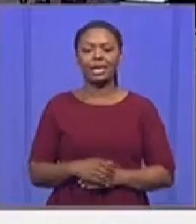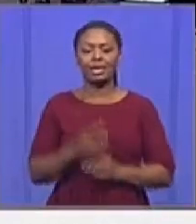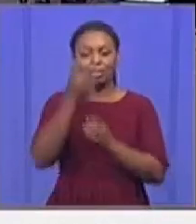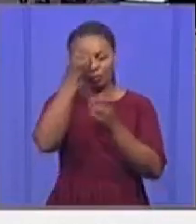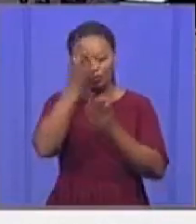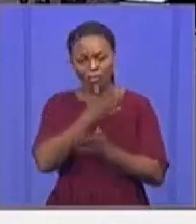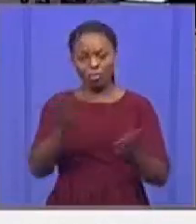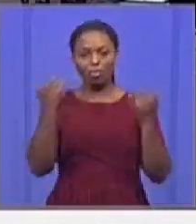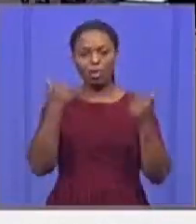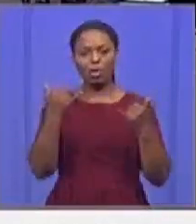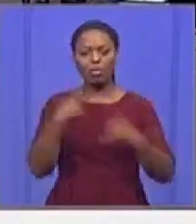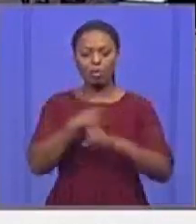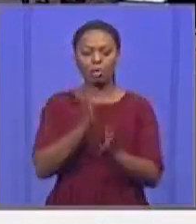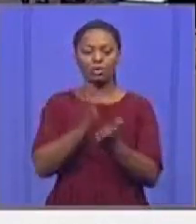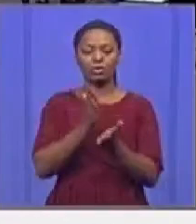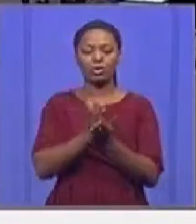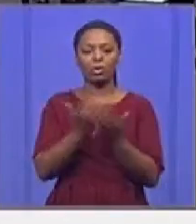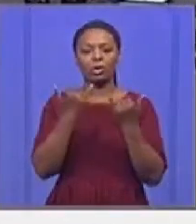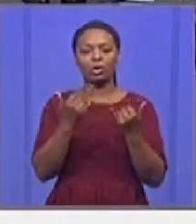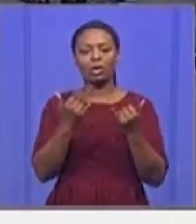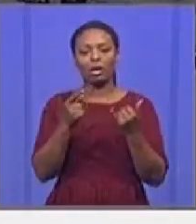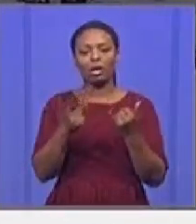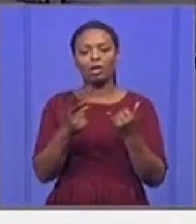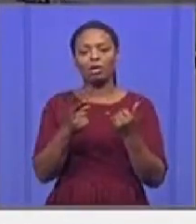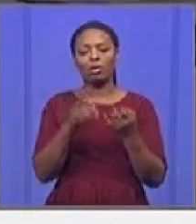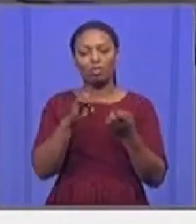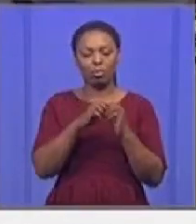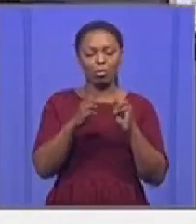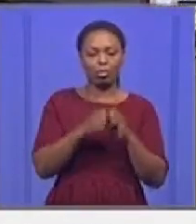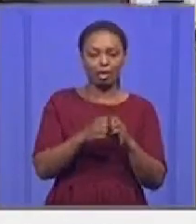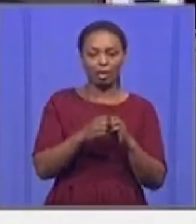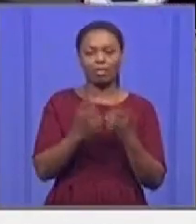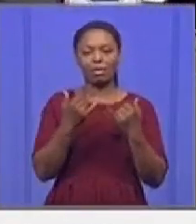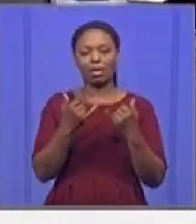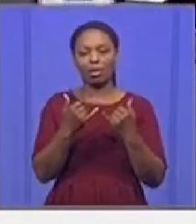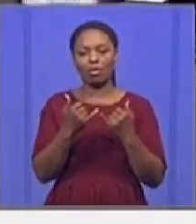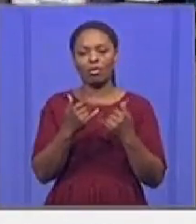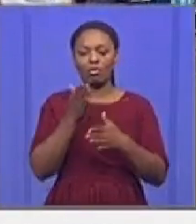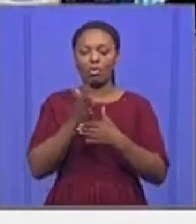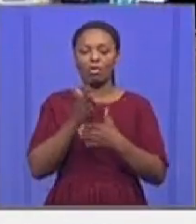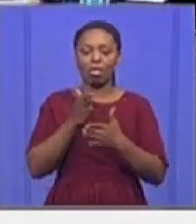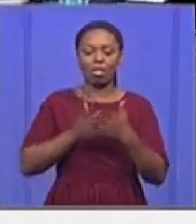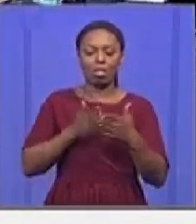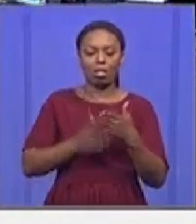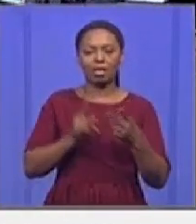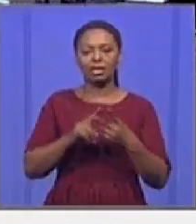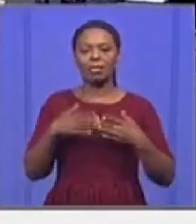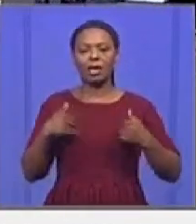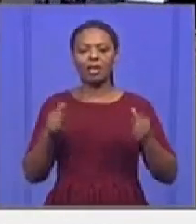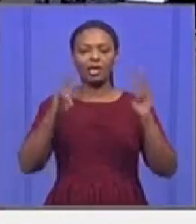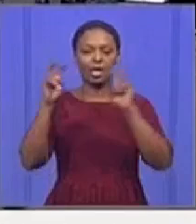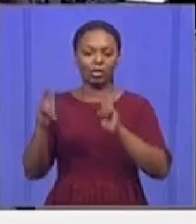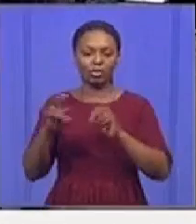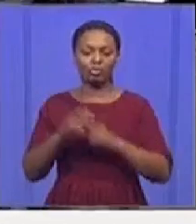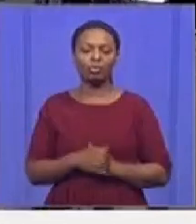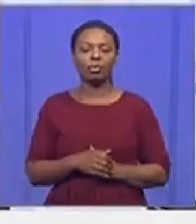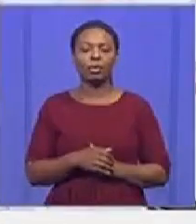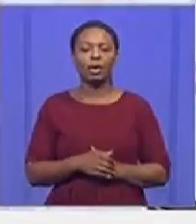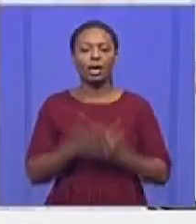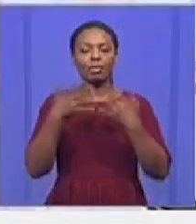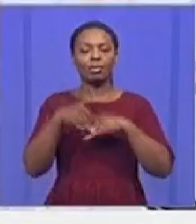ka natla go ka tokafatsa tsibogelo ya matlhotlhapelo le ditirelo tsa ka potlako mo lephateng la boitekanelo. The